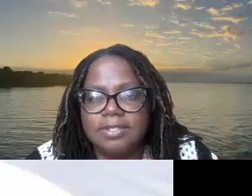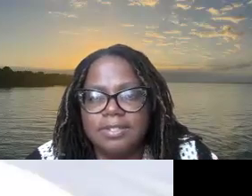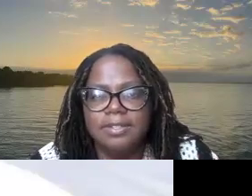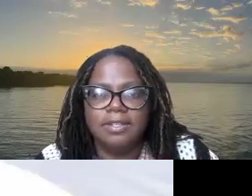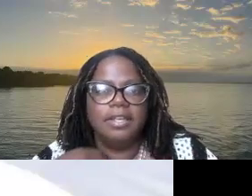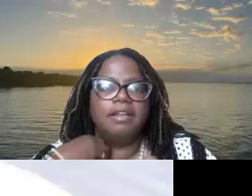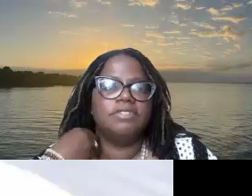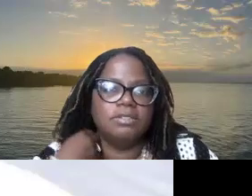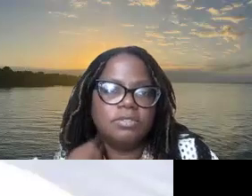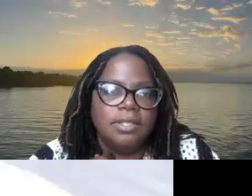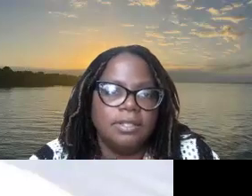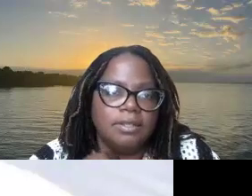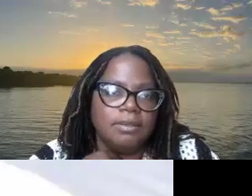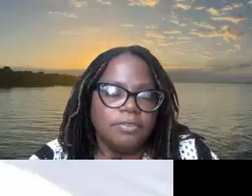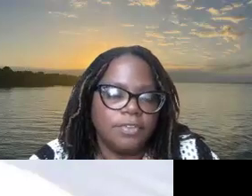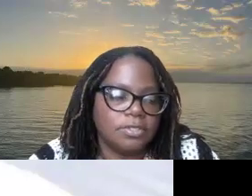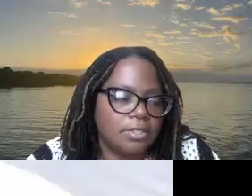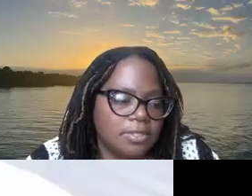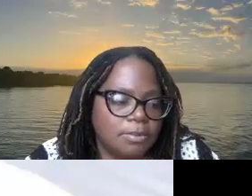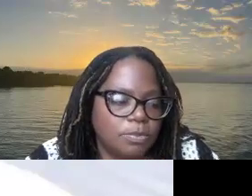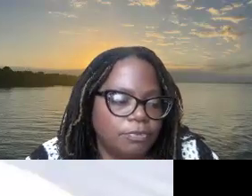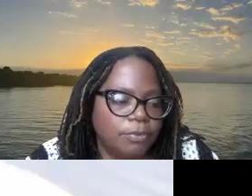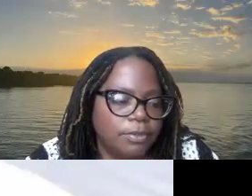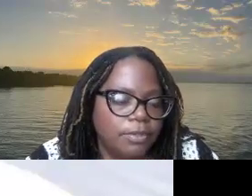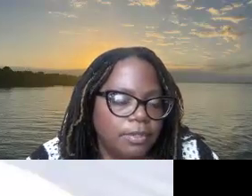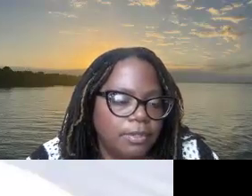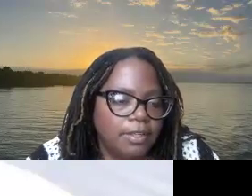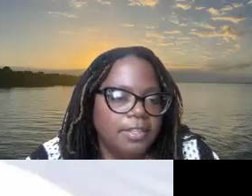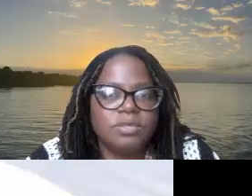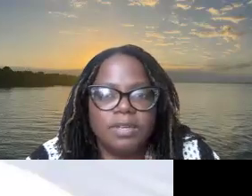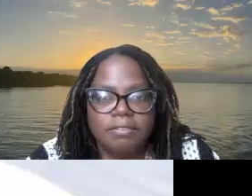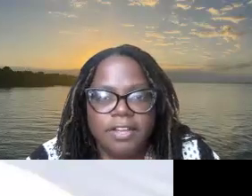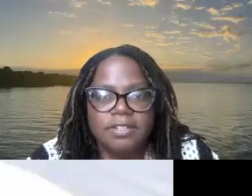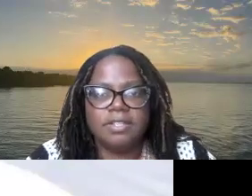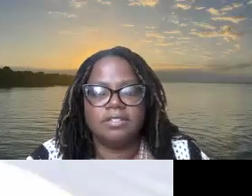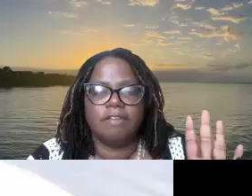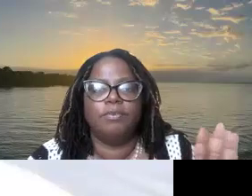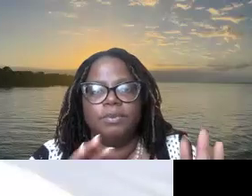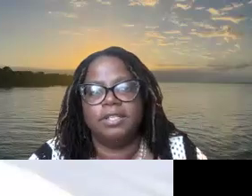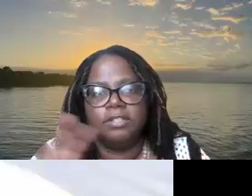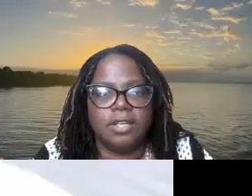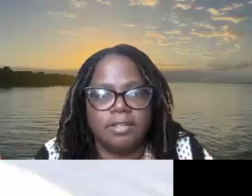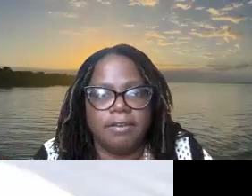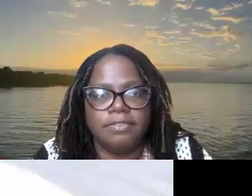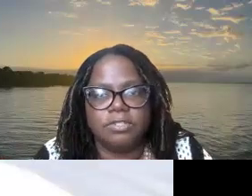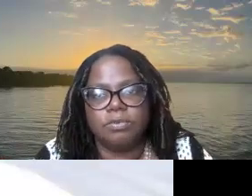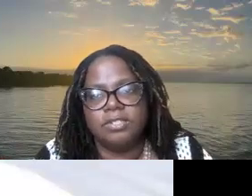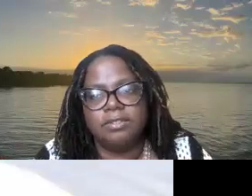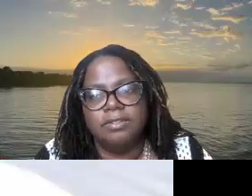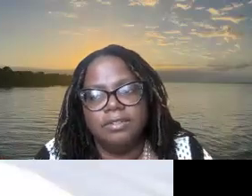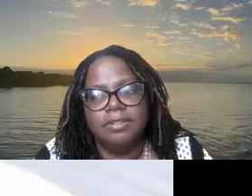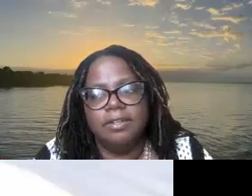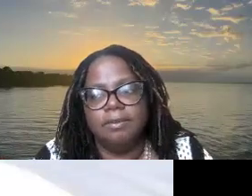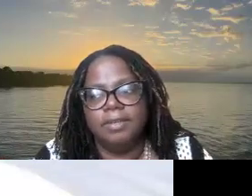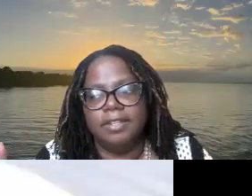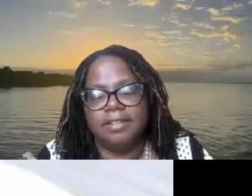an agency. I have done training for foster care systems before. And that's what I find is like, it's often we want to get a child out of a